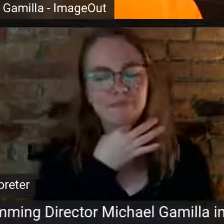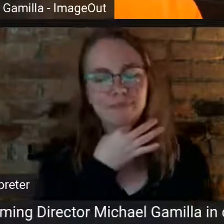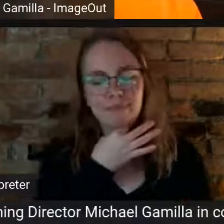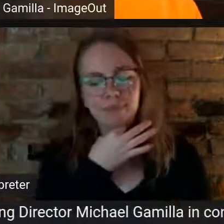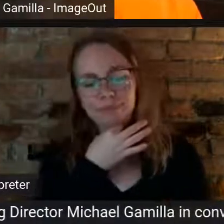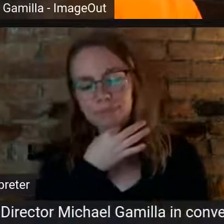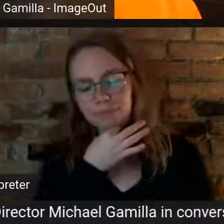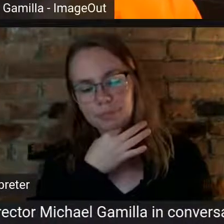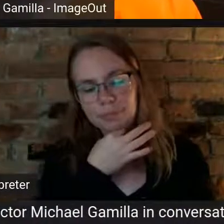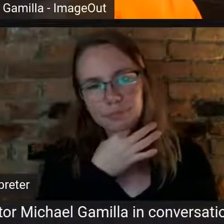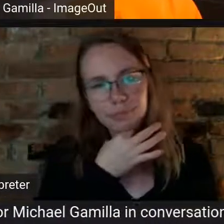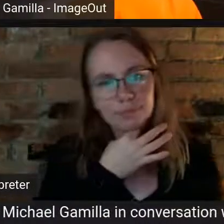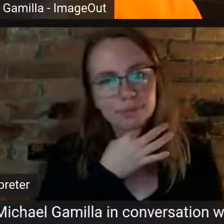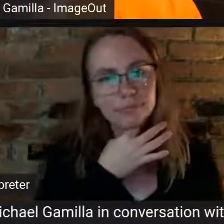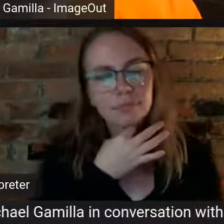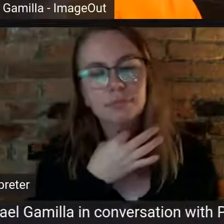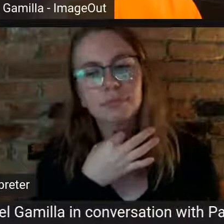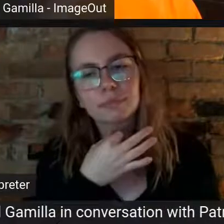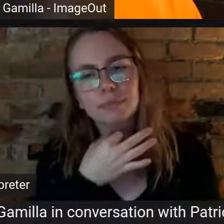what do you think?